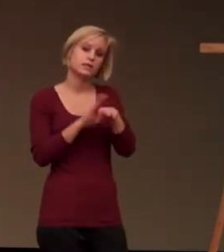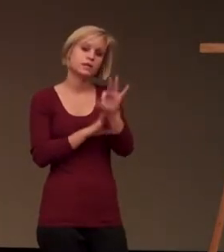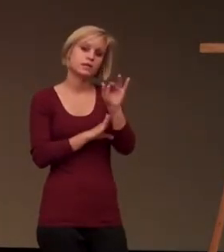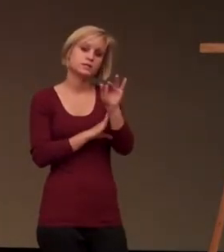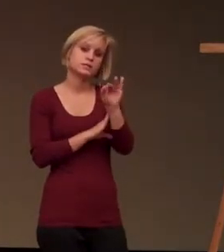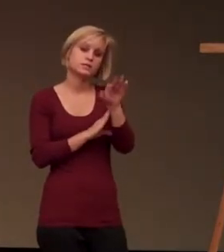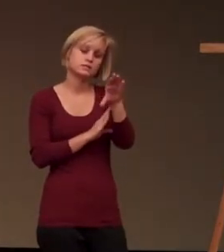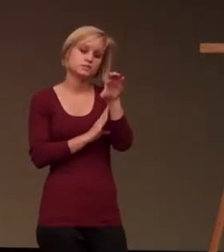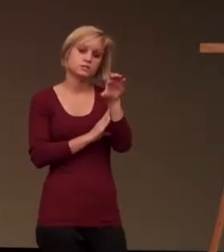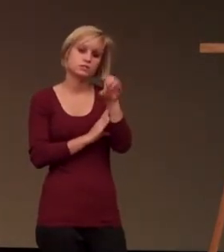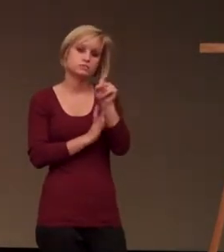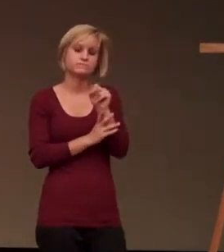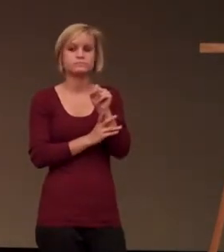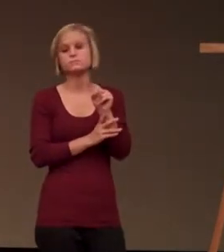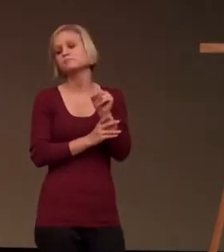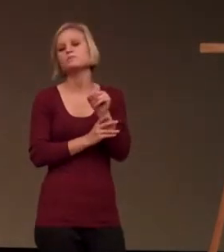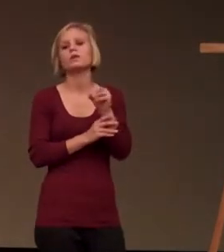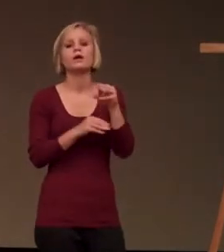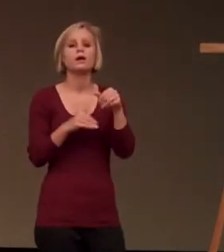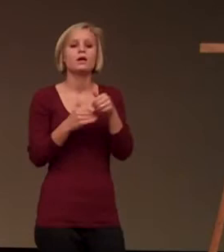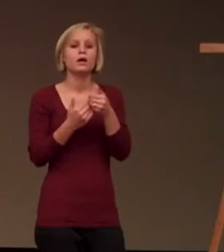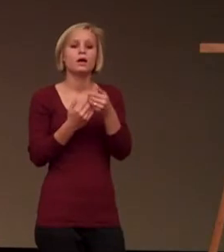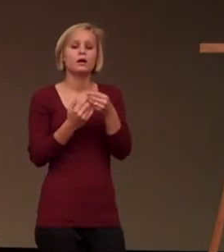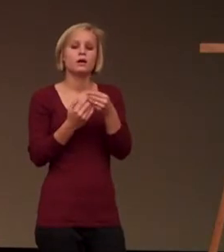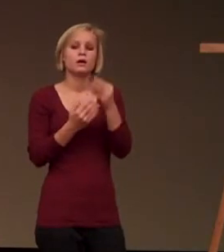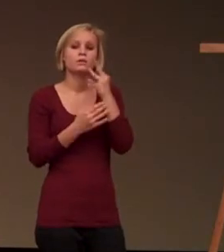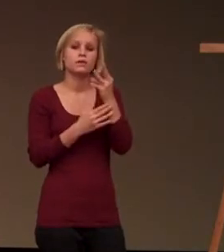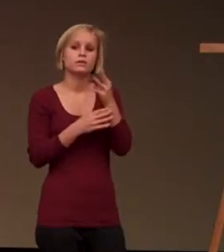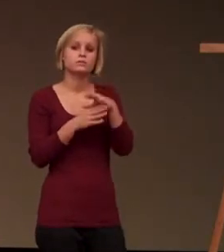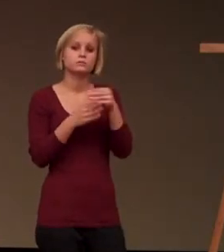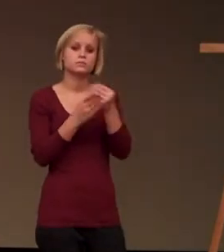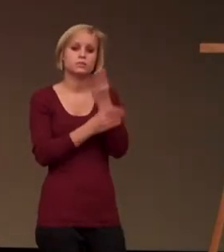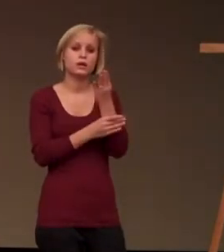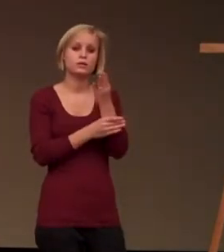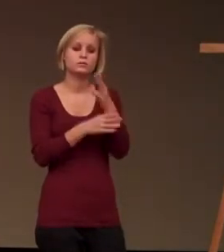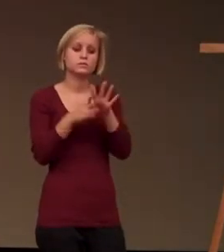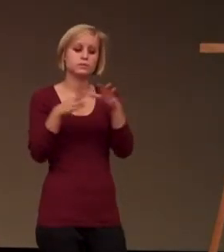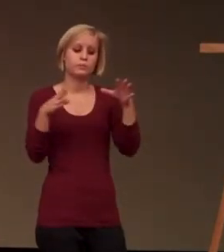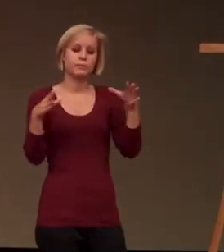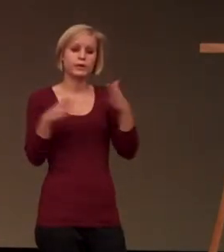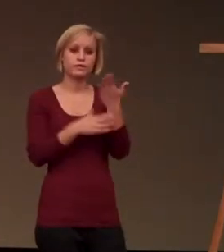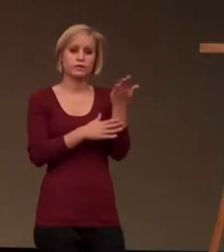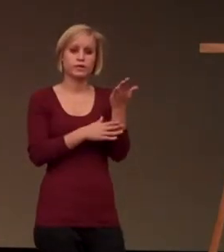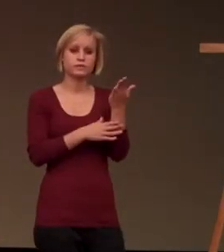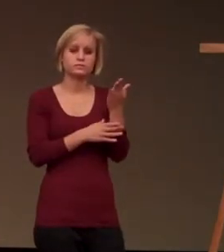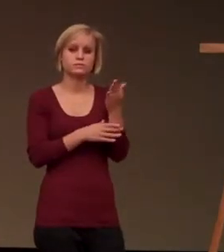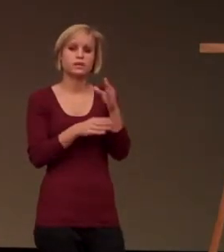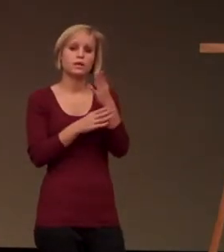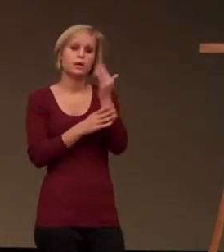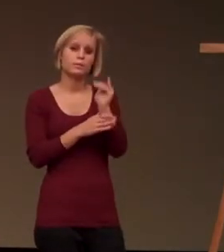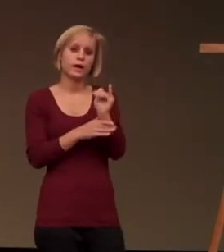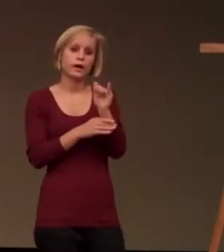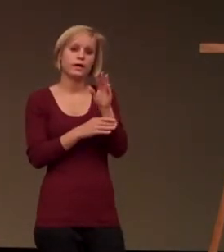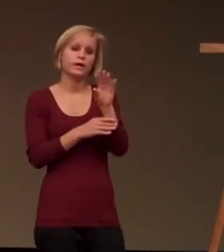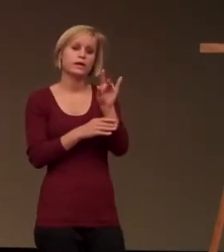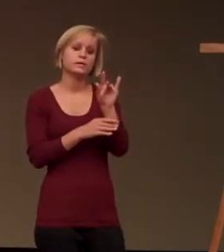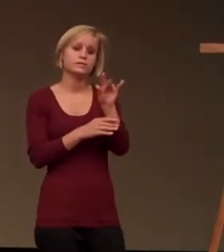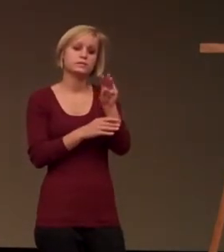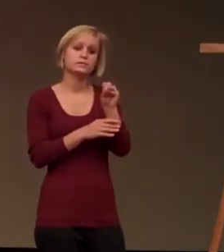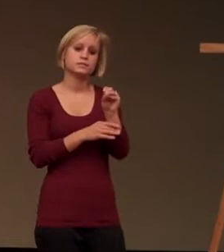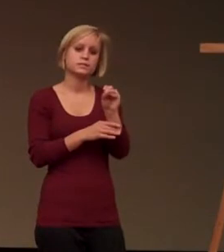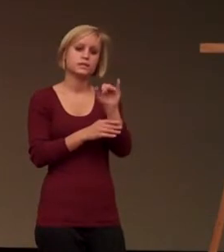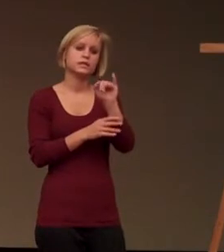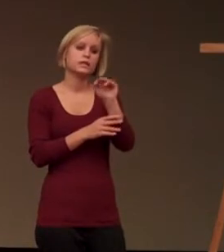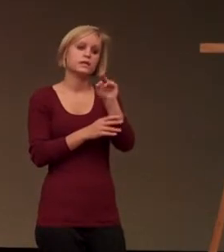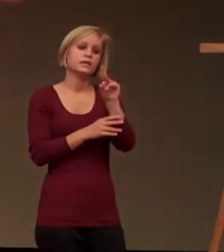in relationship to other things. By 1816, Indiana,